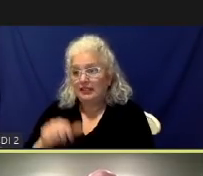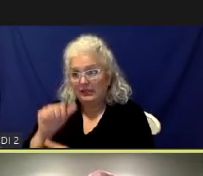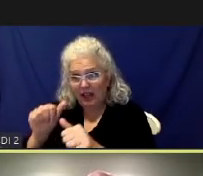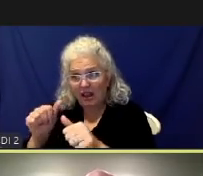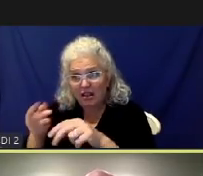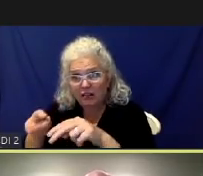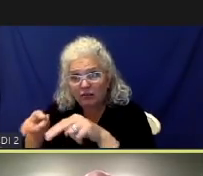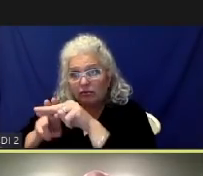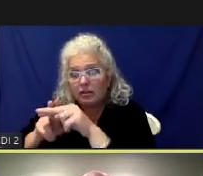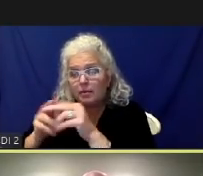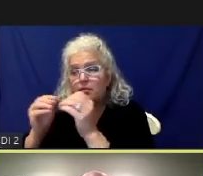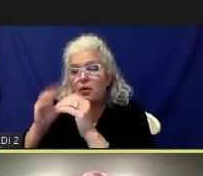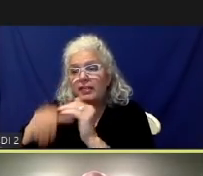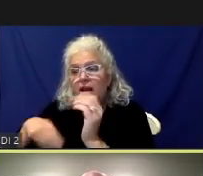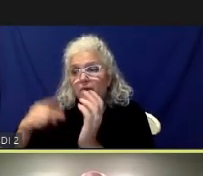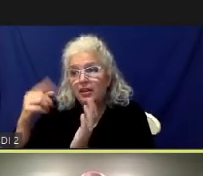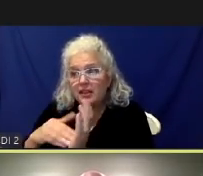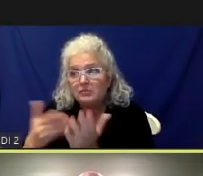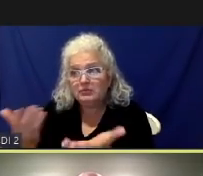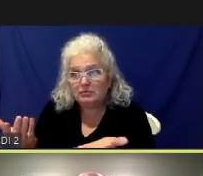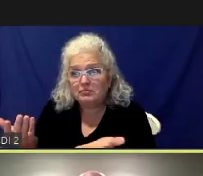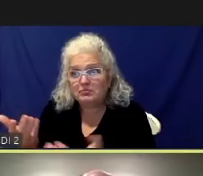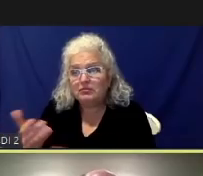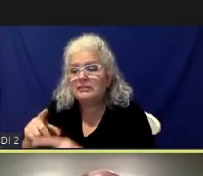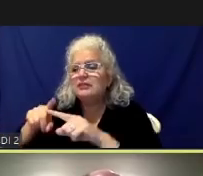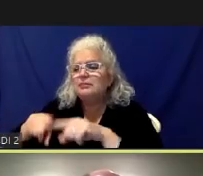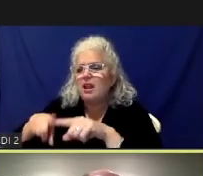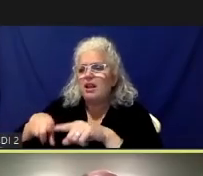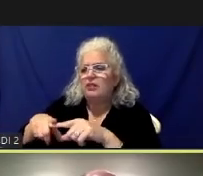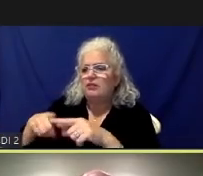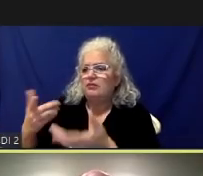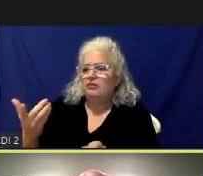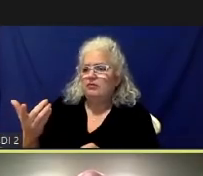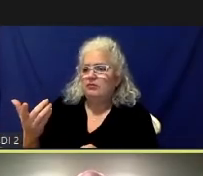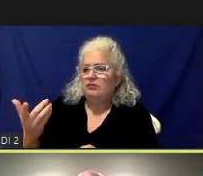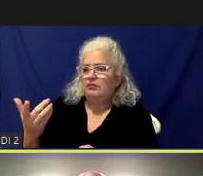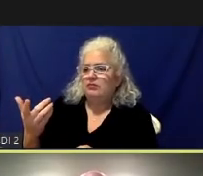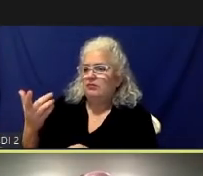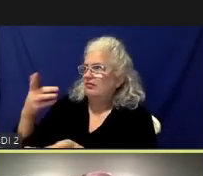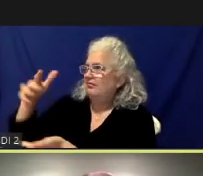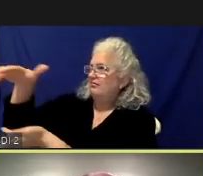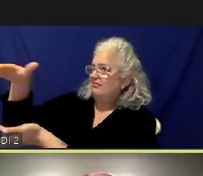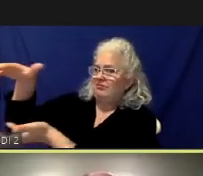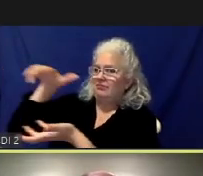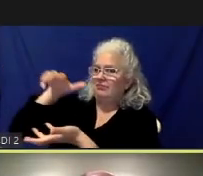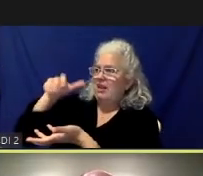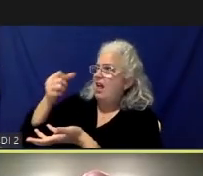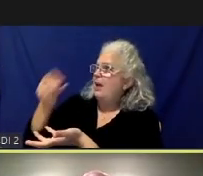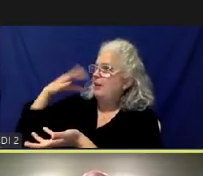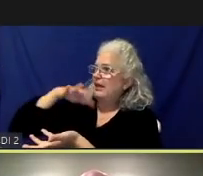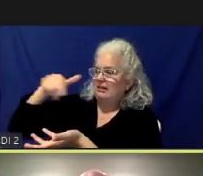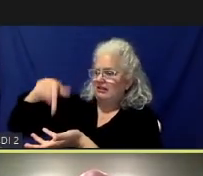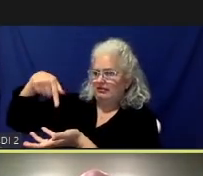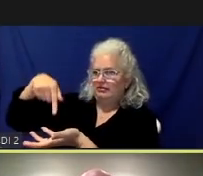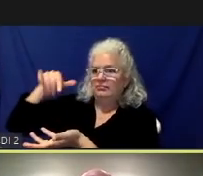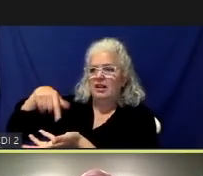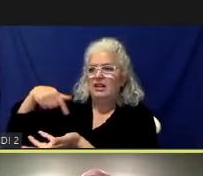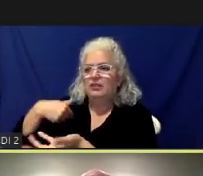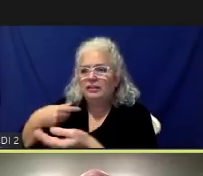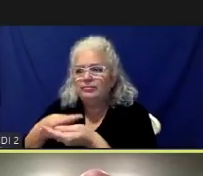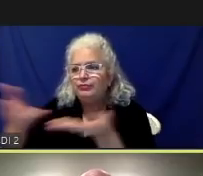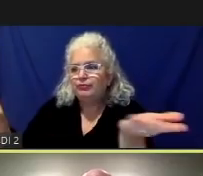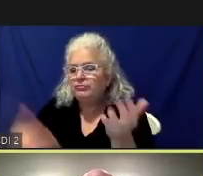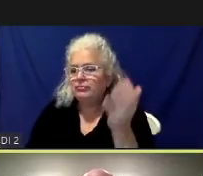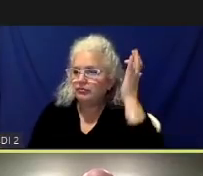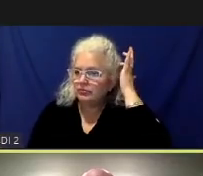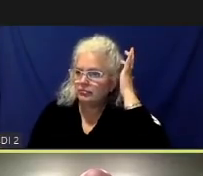So that's kind of the nuts and bolts of how we're building out these pods. I'll talk a little bit about your experience as you arrive. So once you're